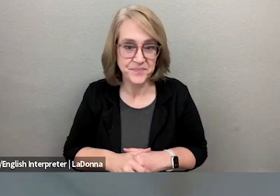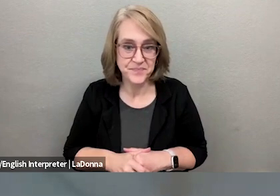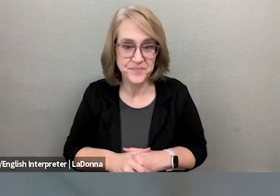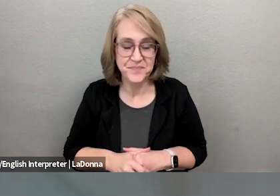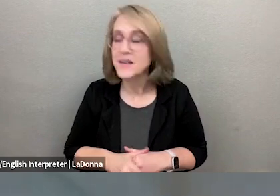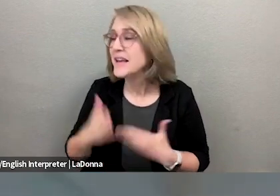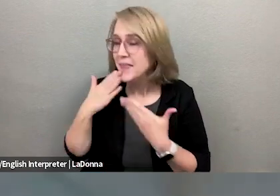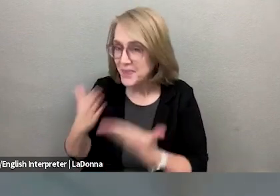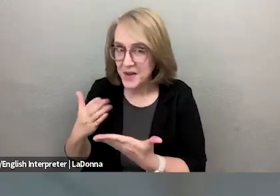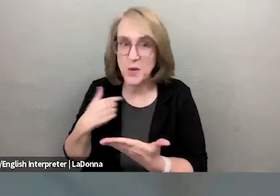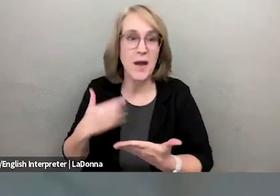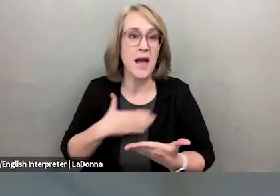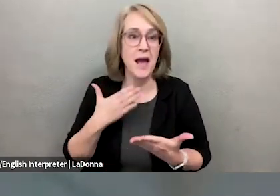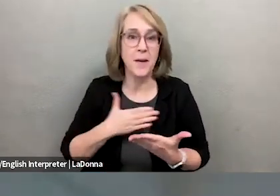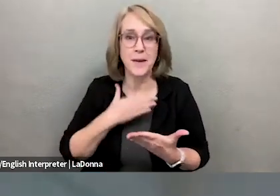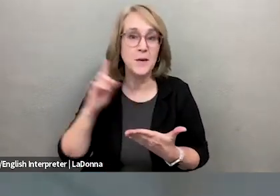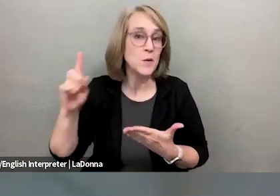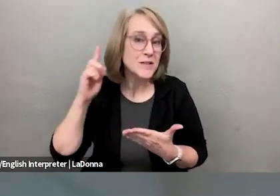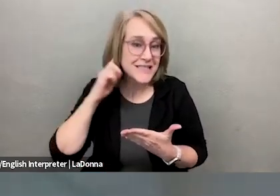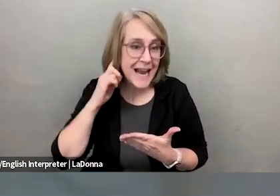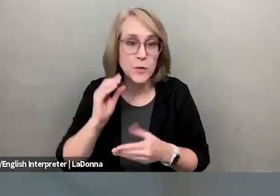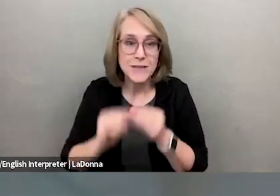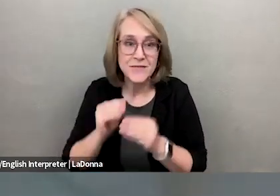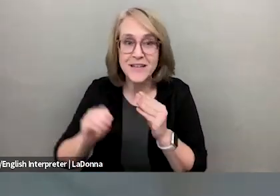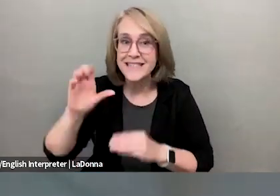Thank you, and I'm glad that your sound got fixed, Carol.